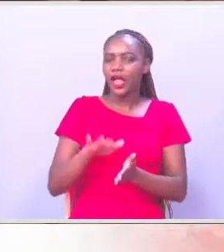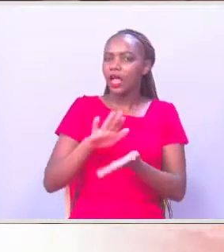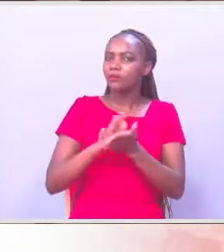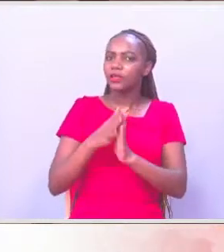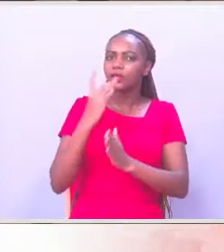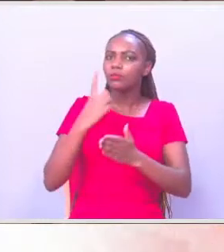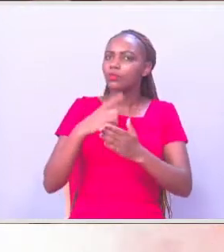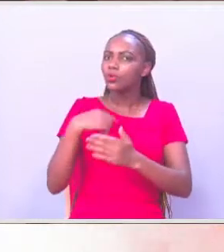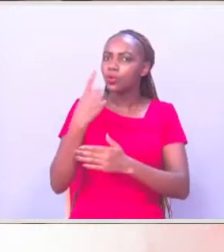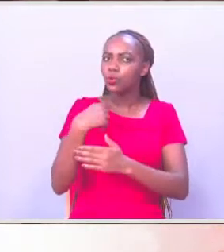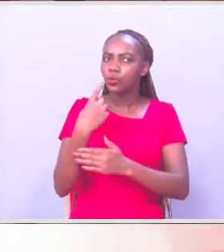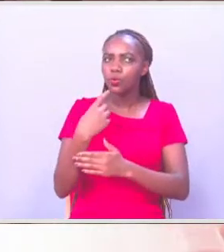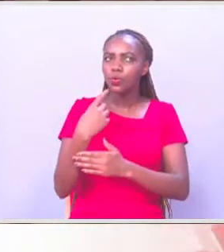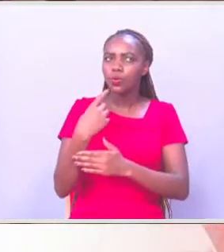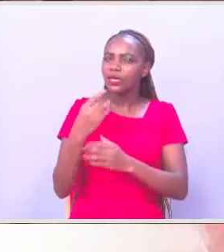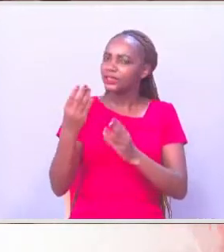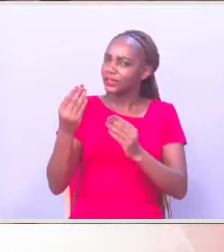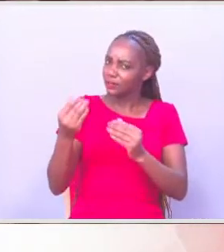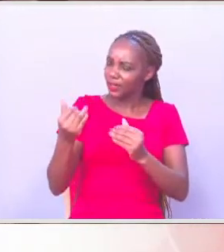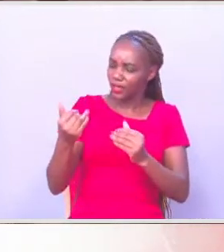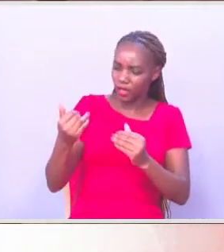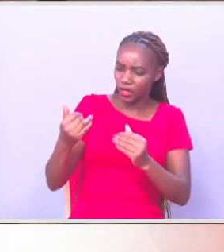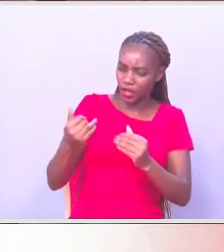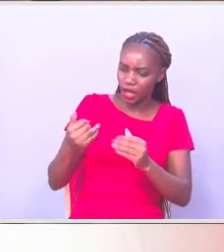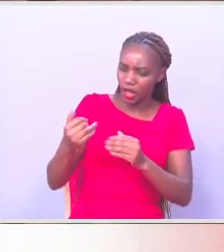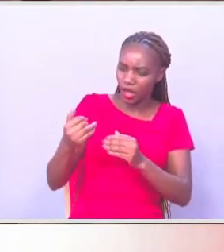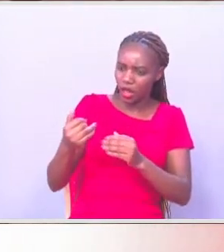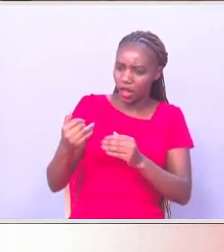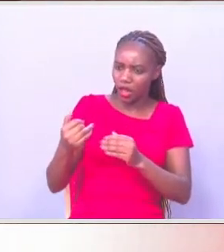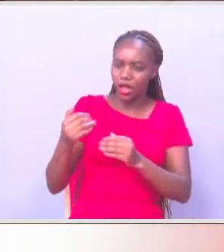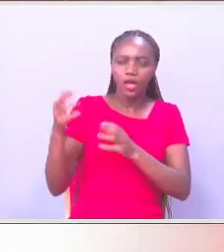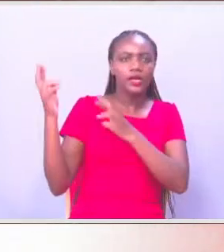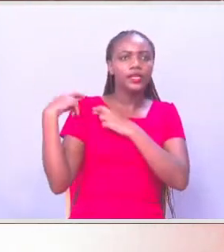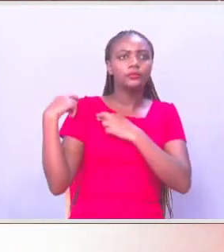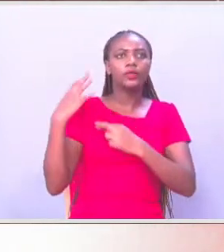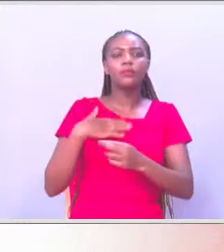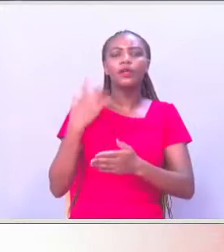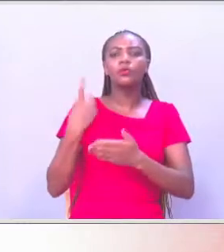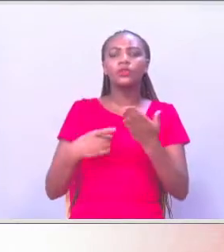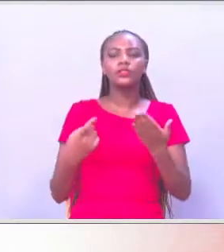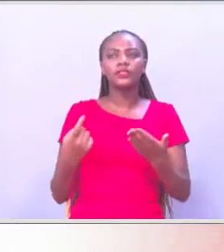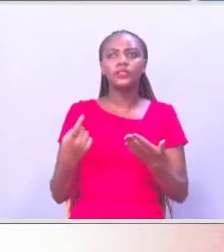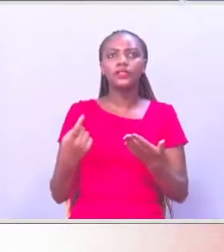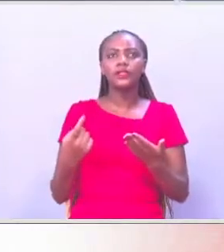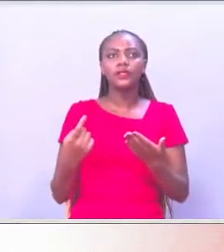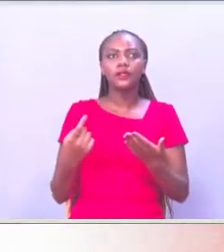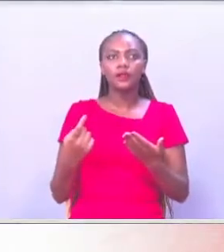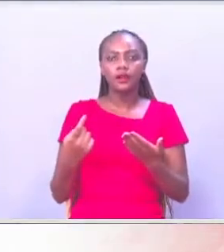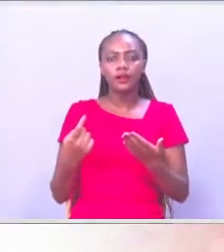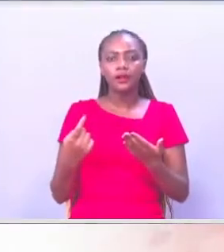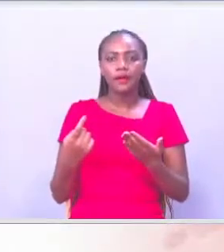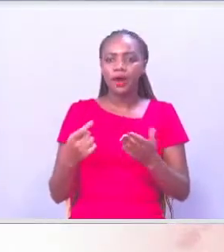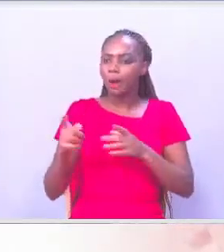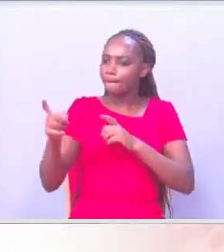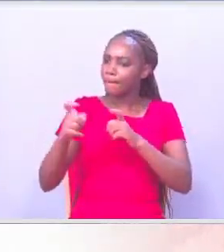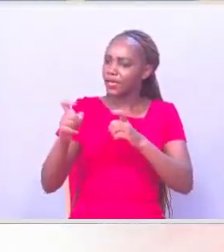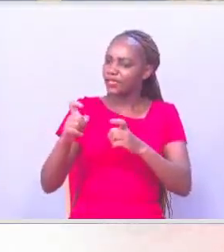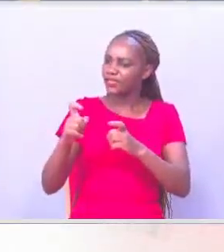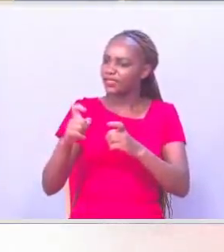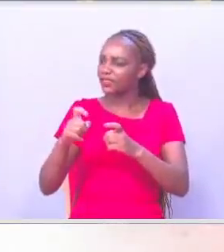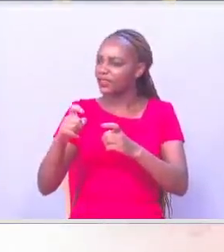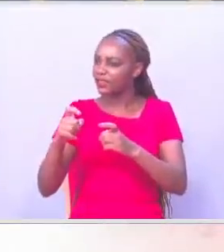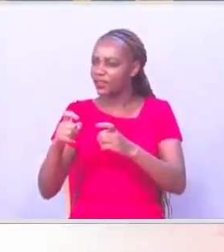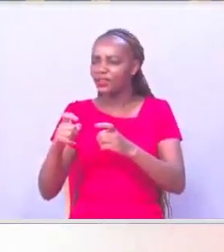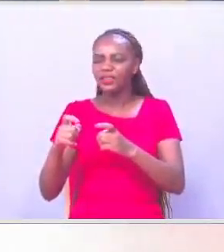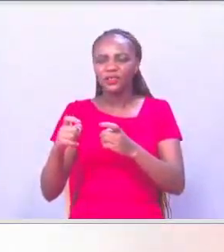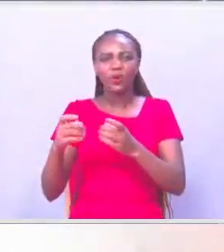means nilikuwa in charge of armory, nilikuwa in charge of ration and other things like it. Armory